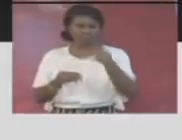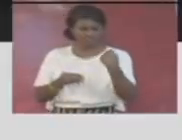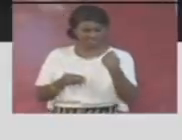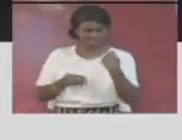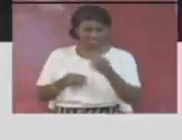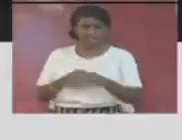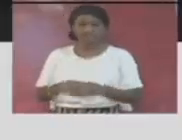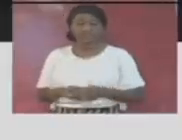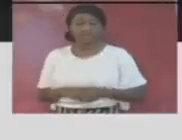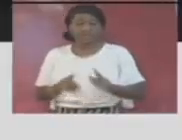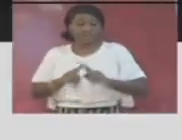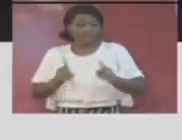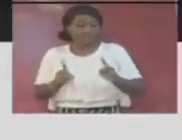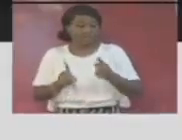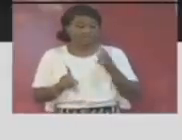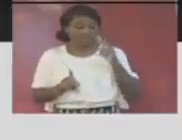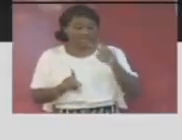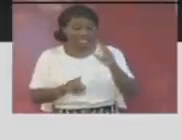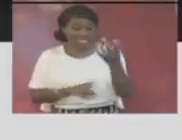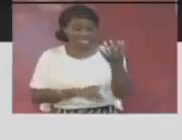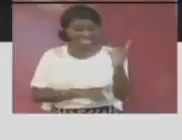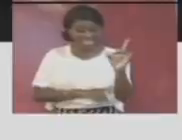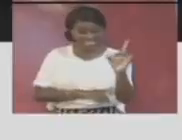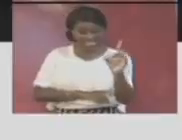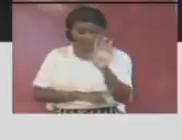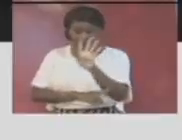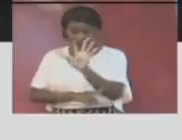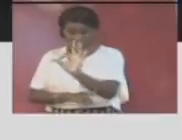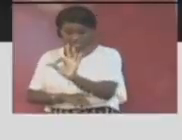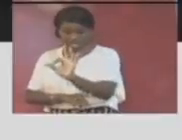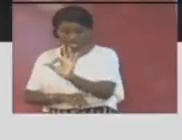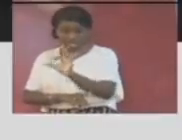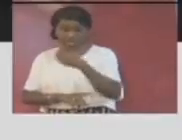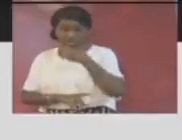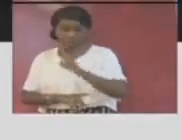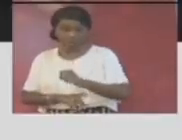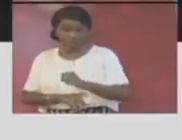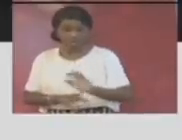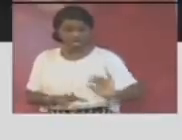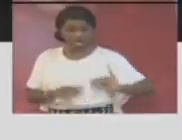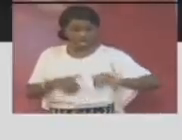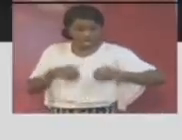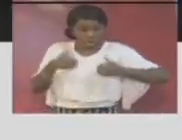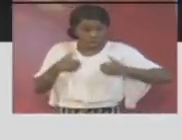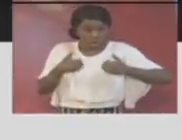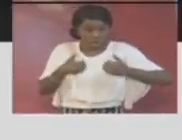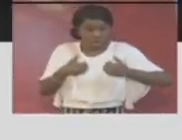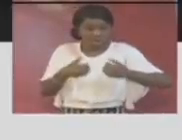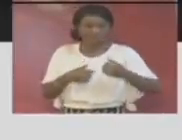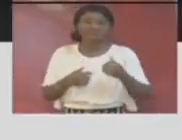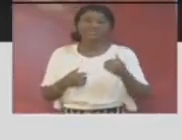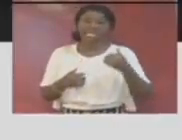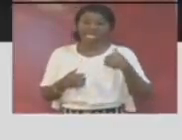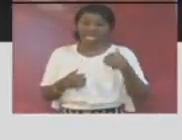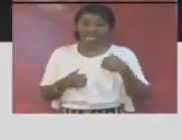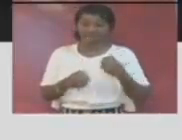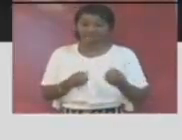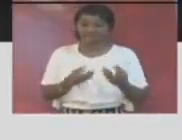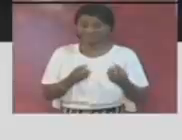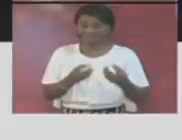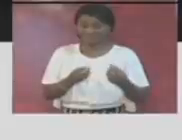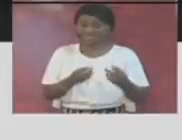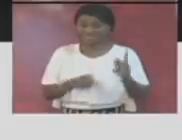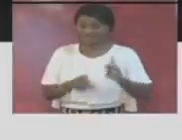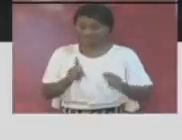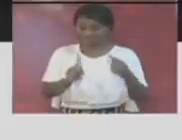COVID. But if we look at the 18 to 49-year-olds, the young patients, there is still a significant amount of